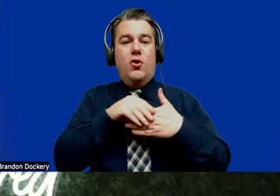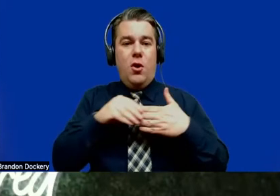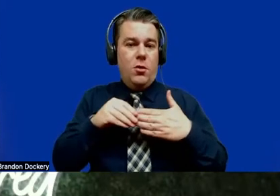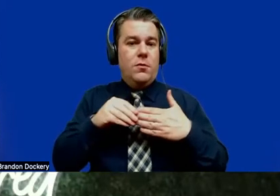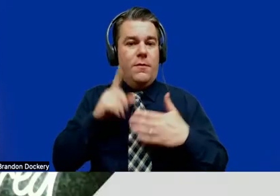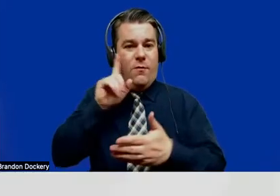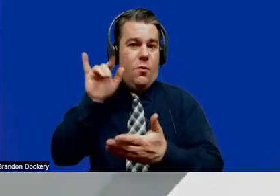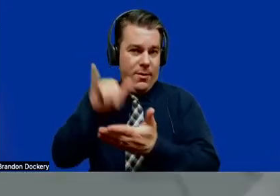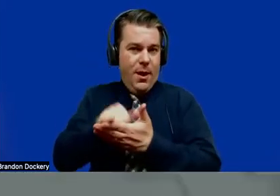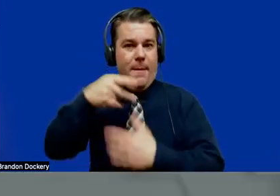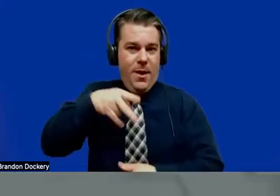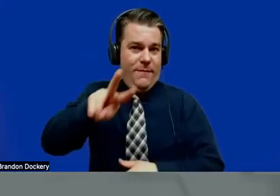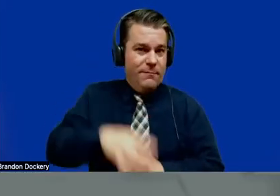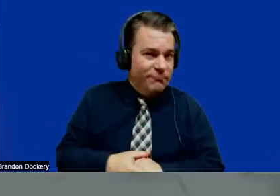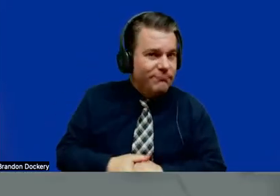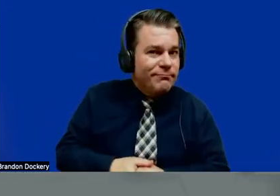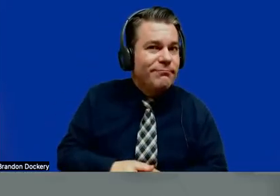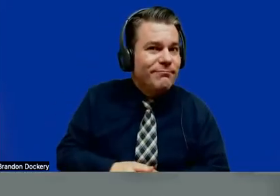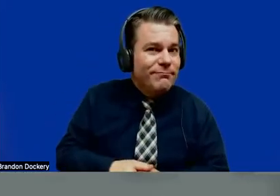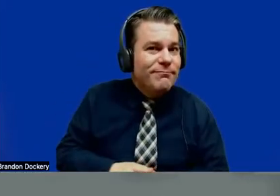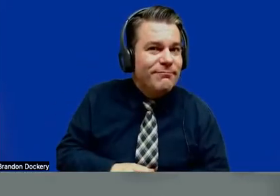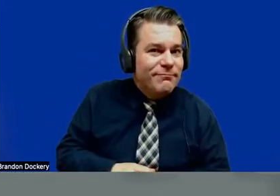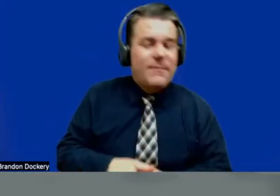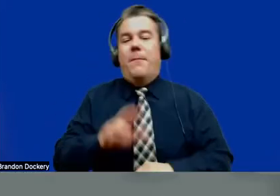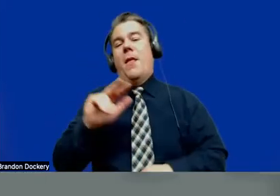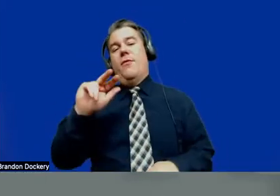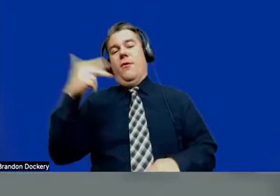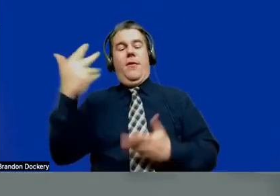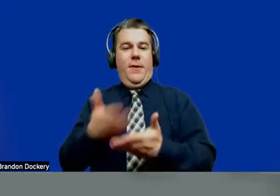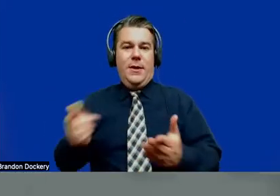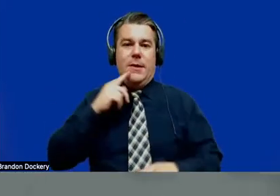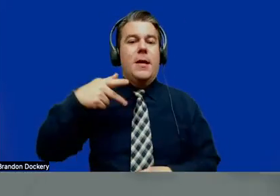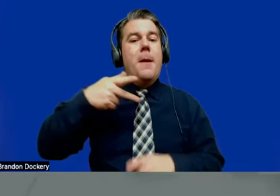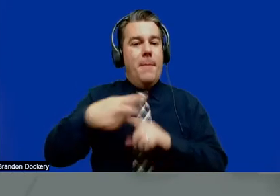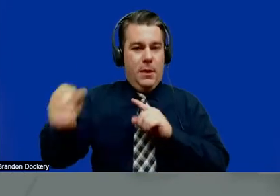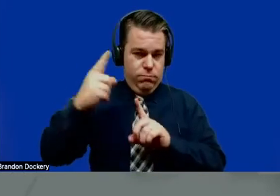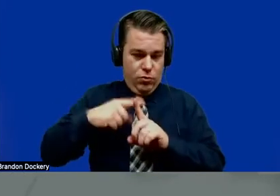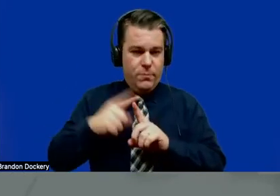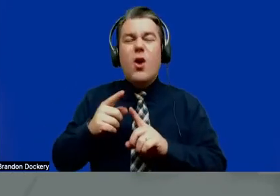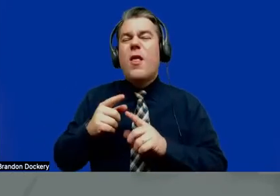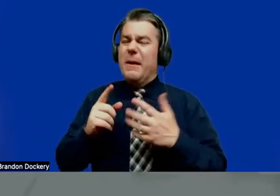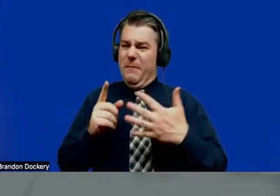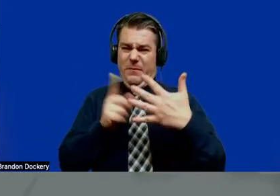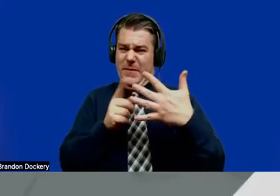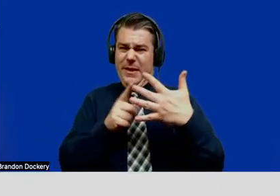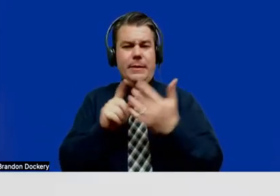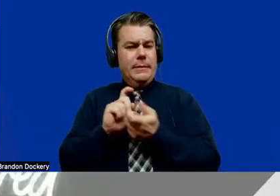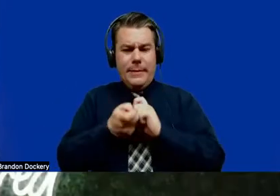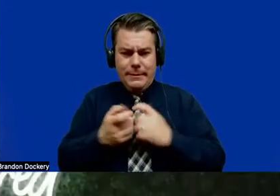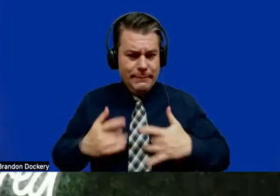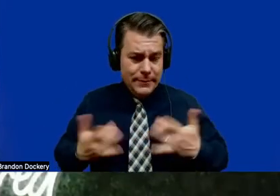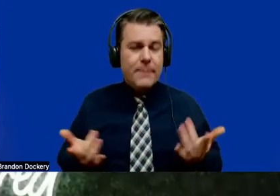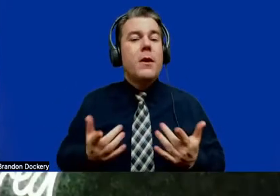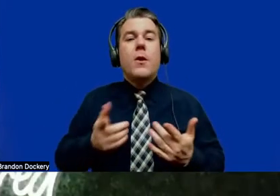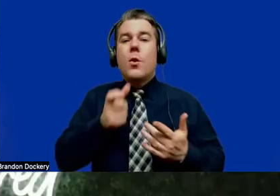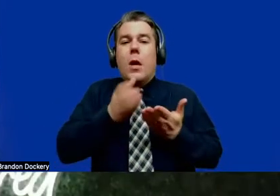that PV. So our third thing is Plexus Points. The thing that they changed about this is they expanded the people that